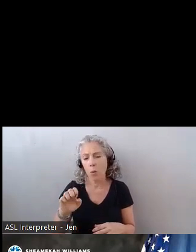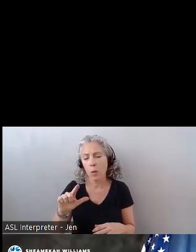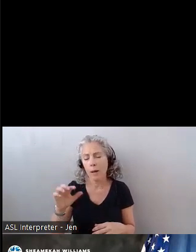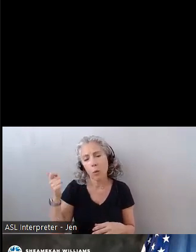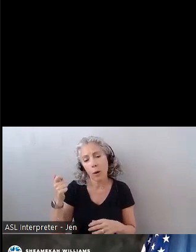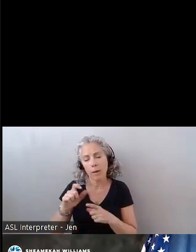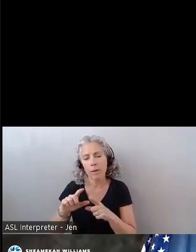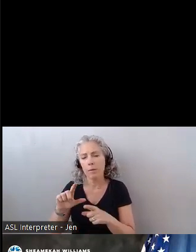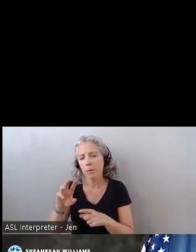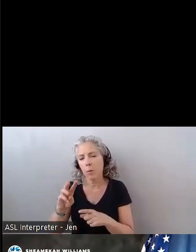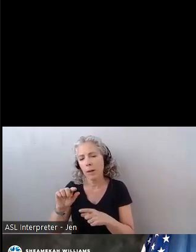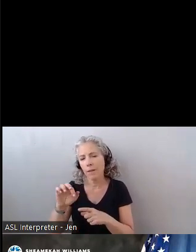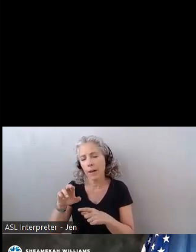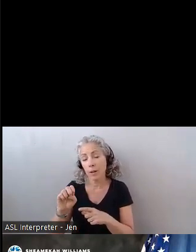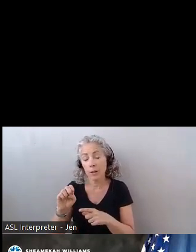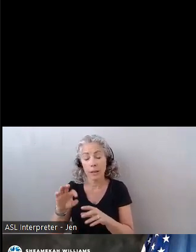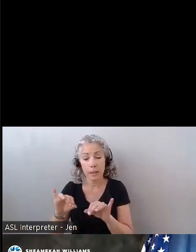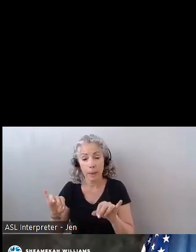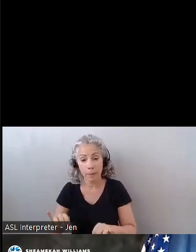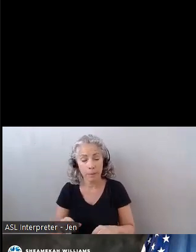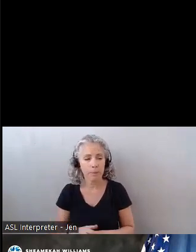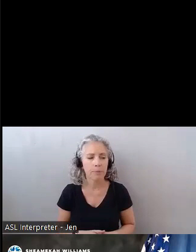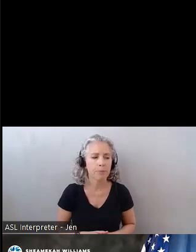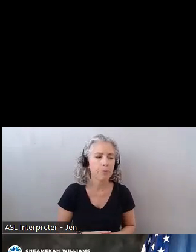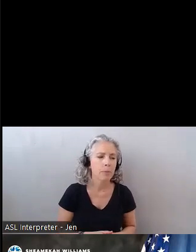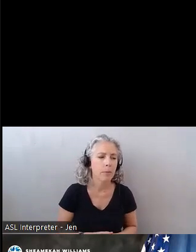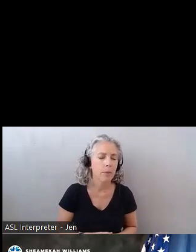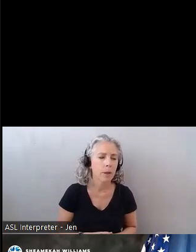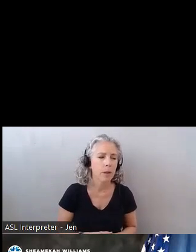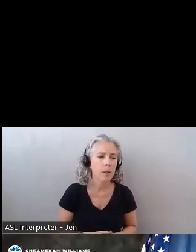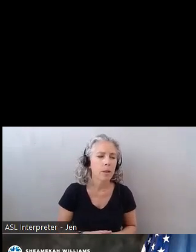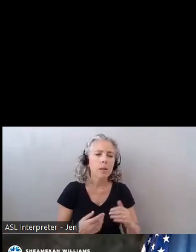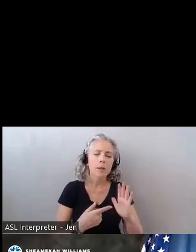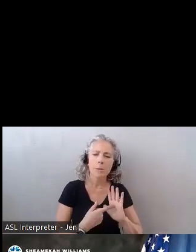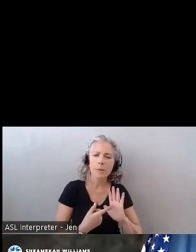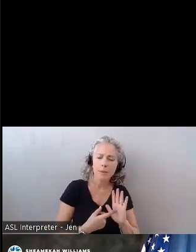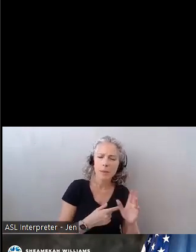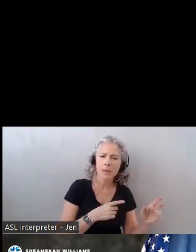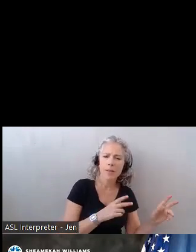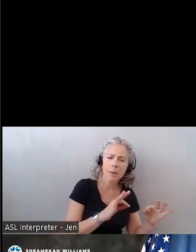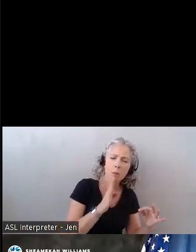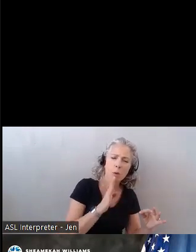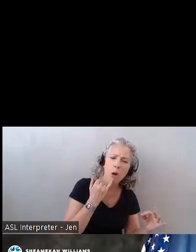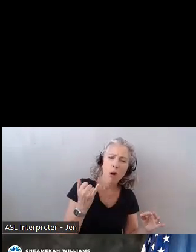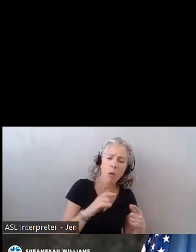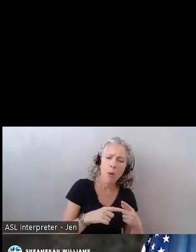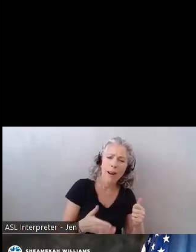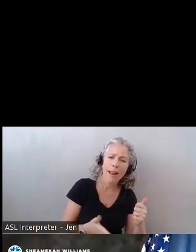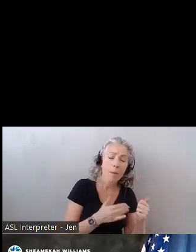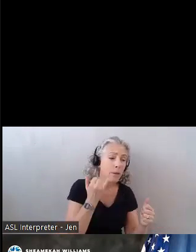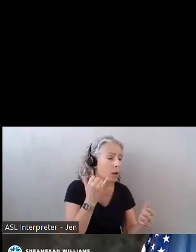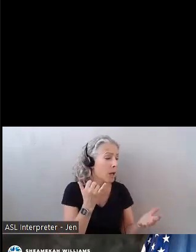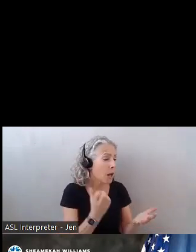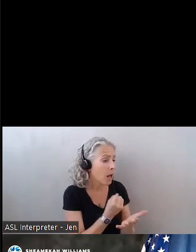upstream interventions. And what I mean by that is oftentimes families call when they need help. And if we're able to help them then, it